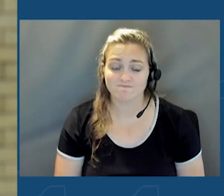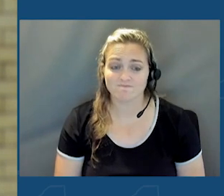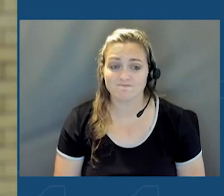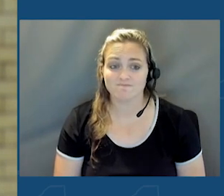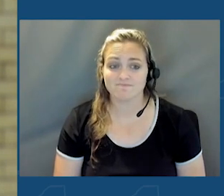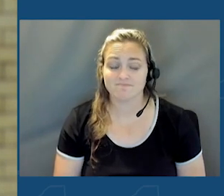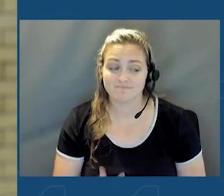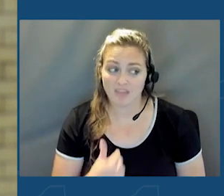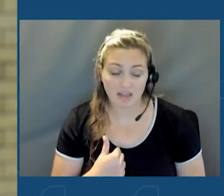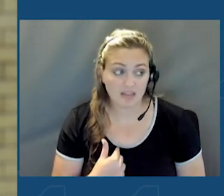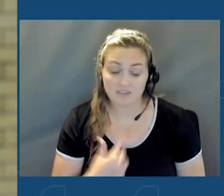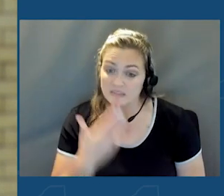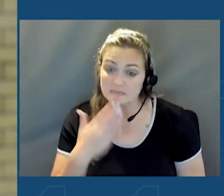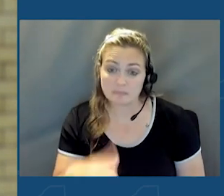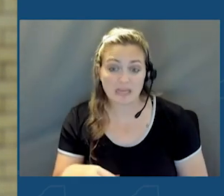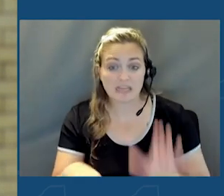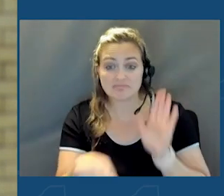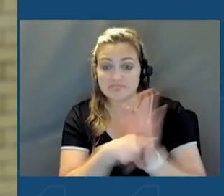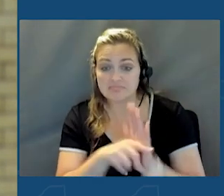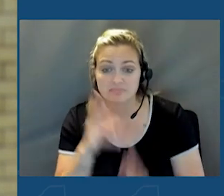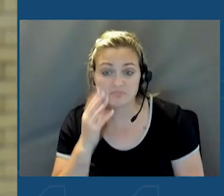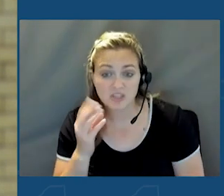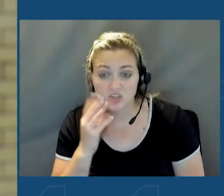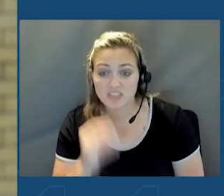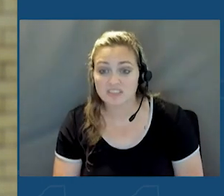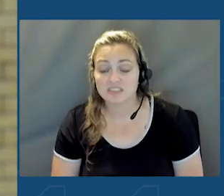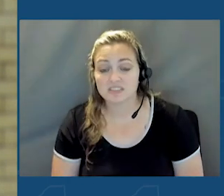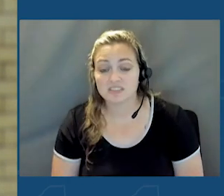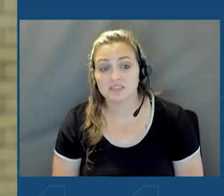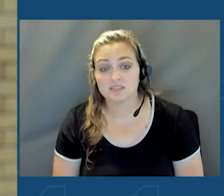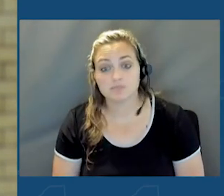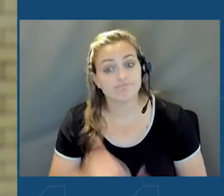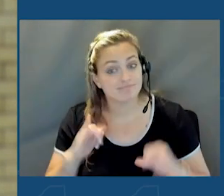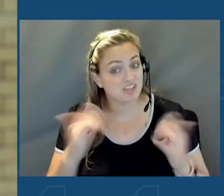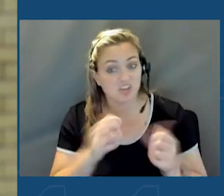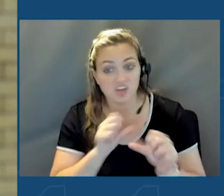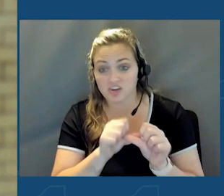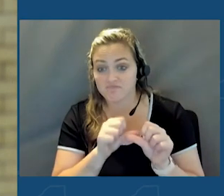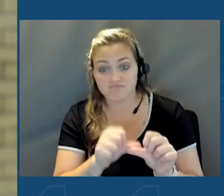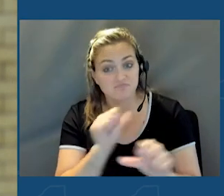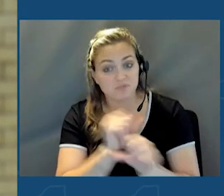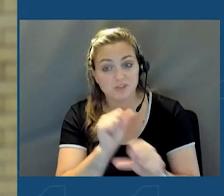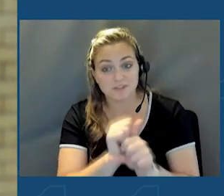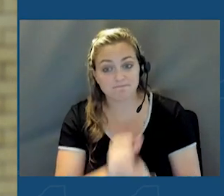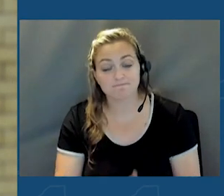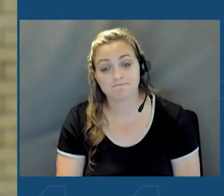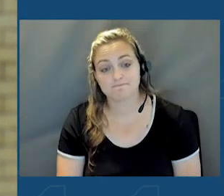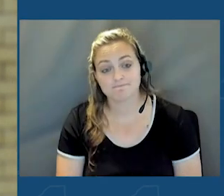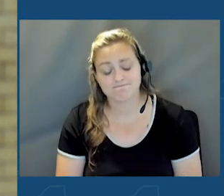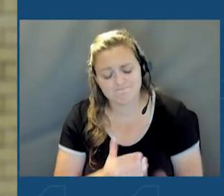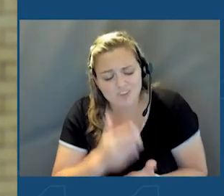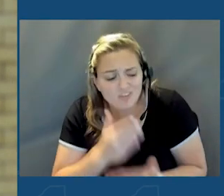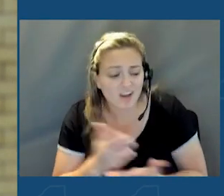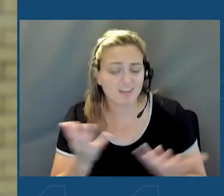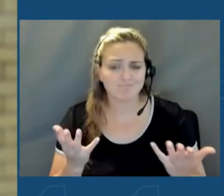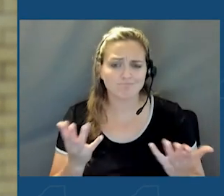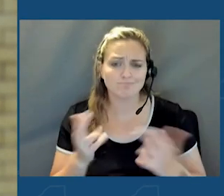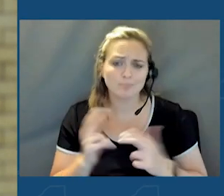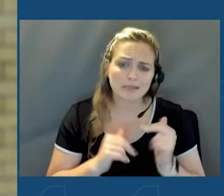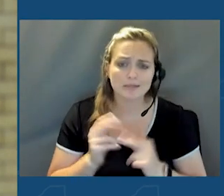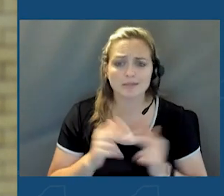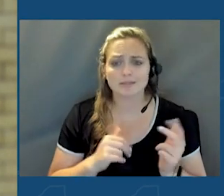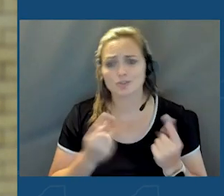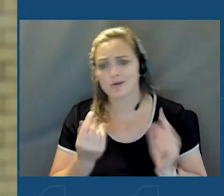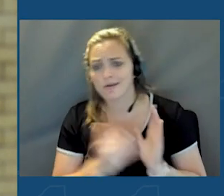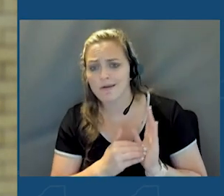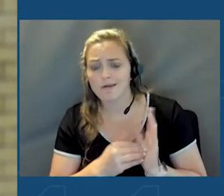burned, but I'm still here. It's all right. Give and take. You build. You try again.